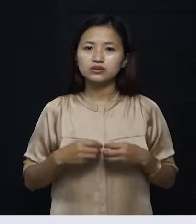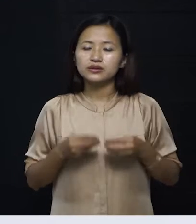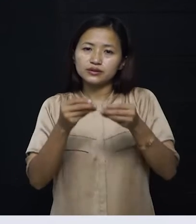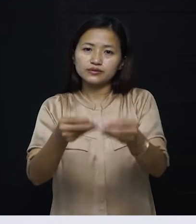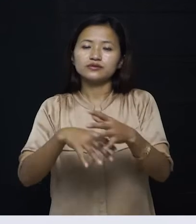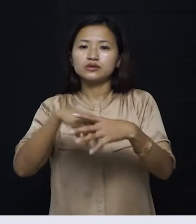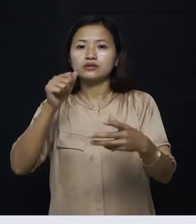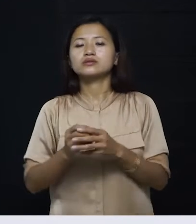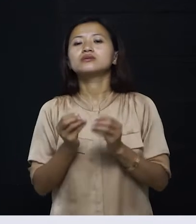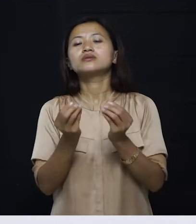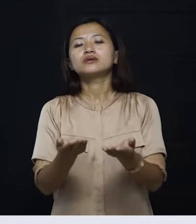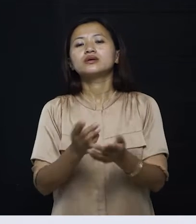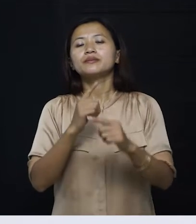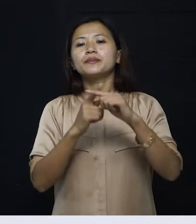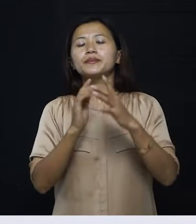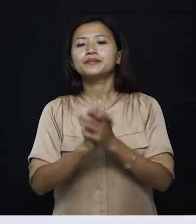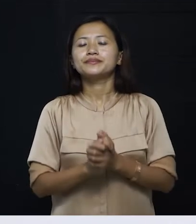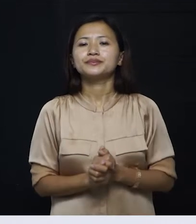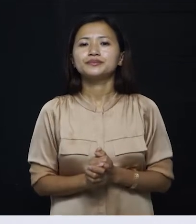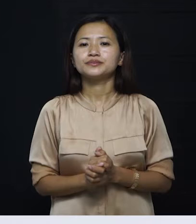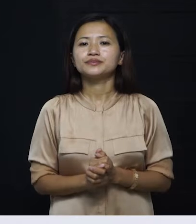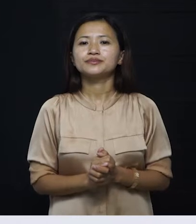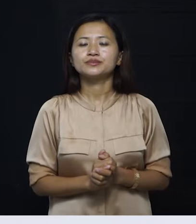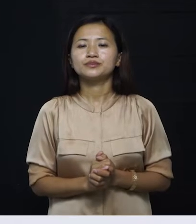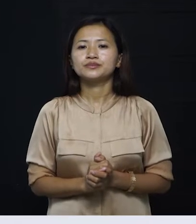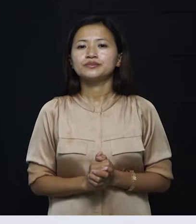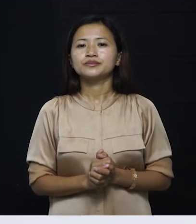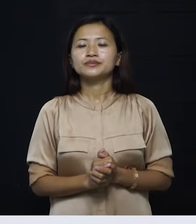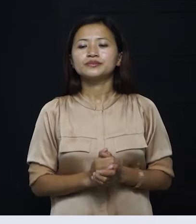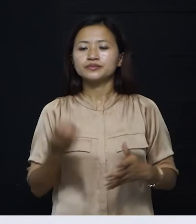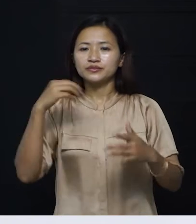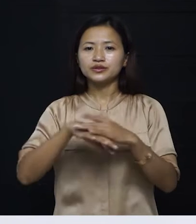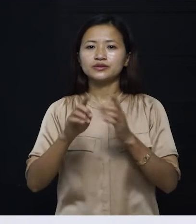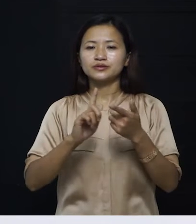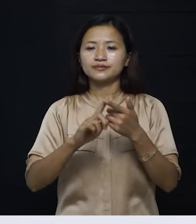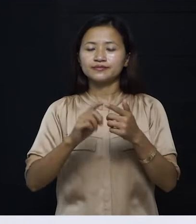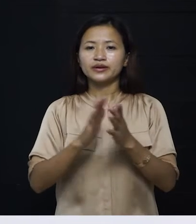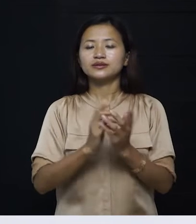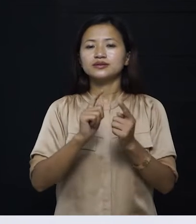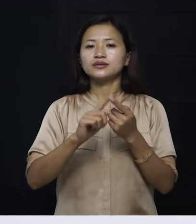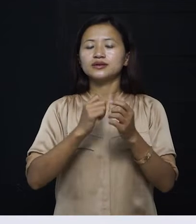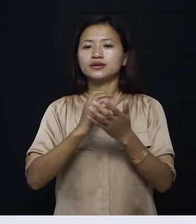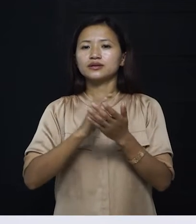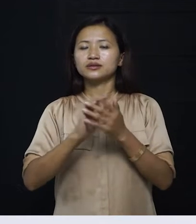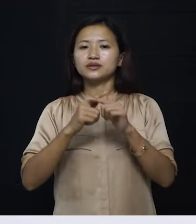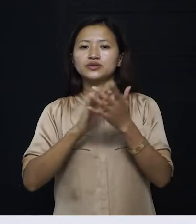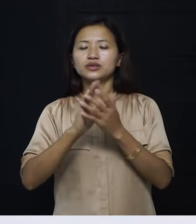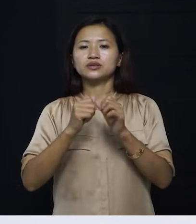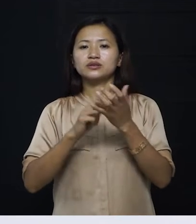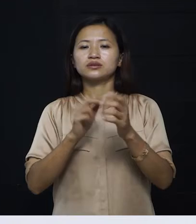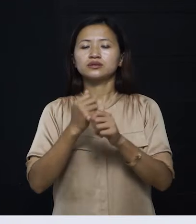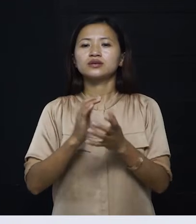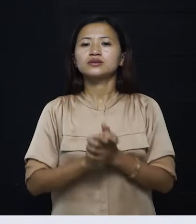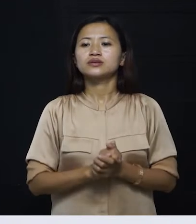clothes, plus someone who is willing to give up his clothes in exchange of the wheat. Because I have the